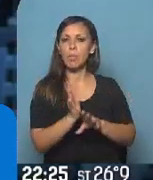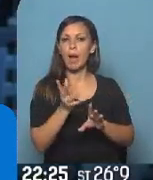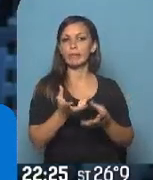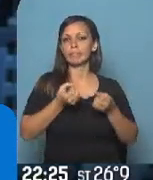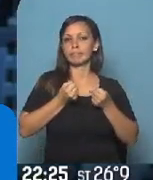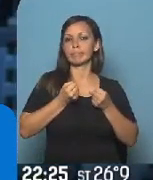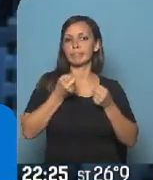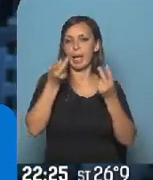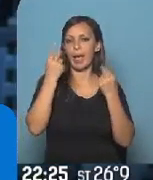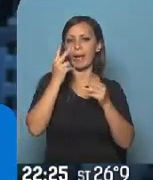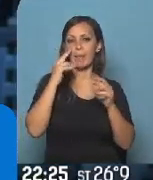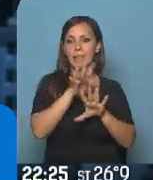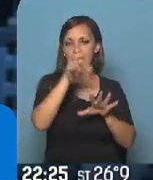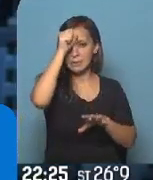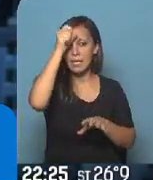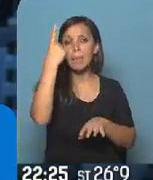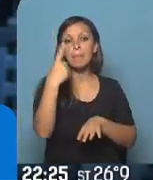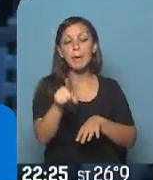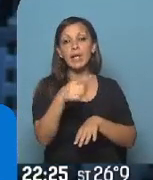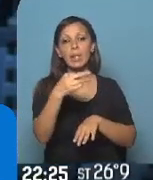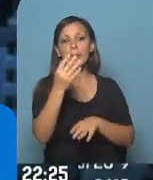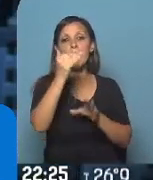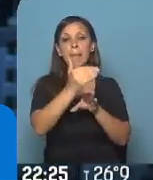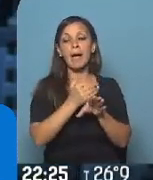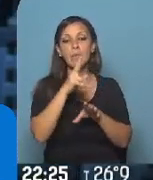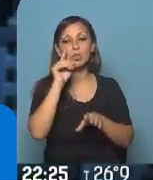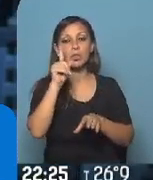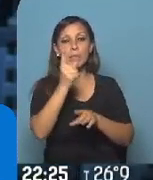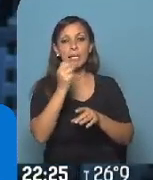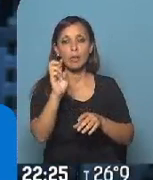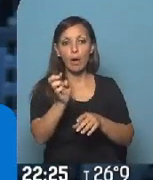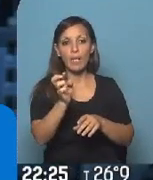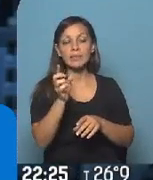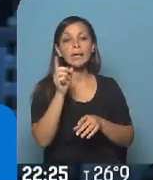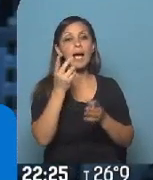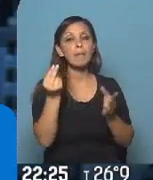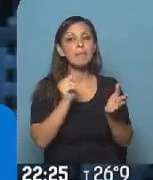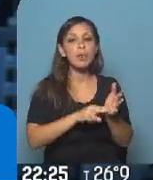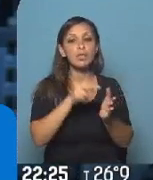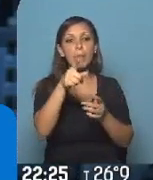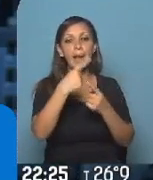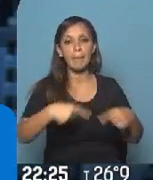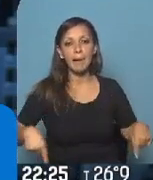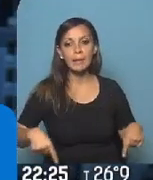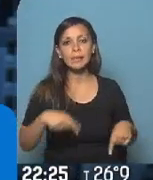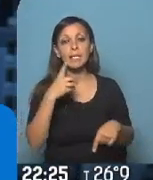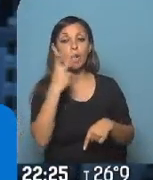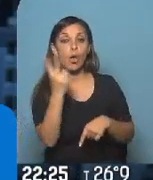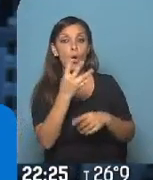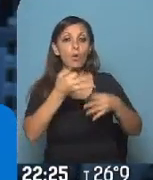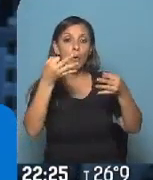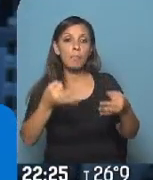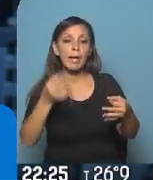another 200 billion worth of tariffs on goods. So in the sense that it basically I think lived